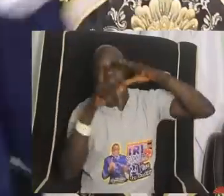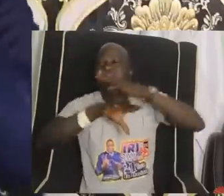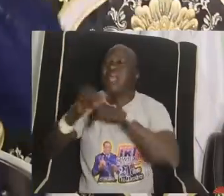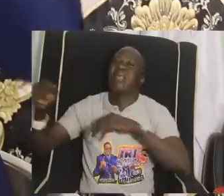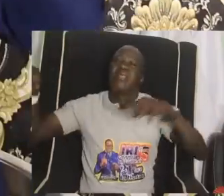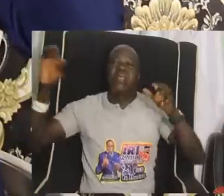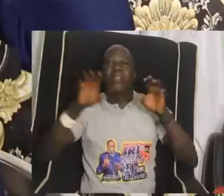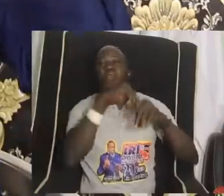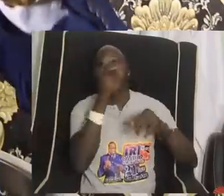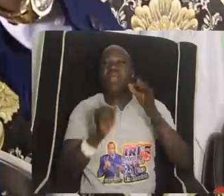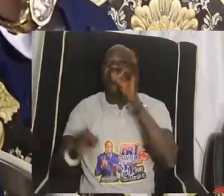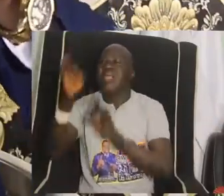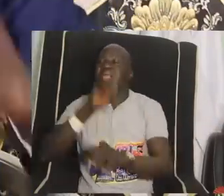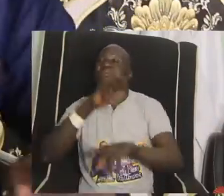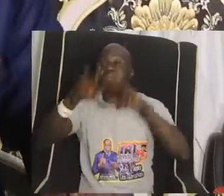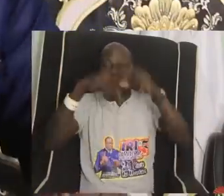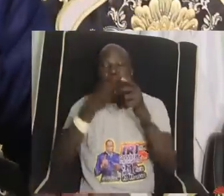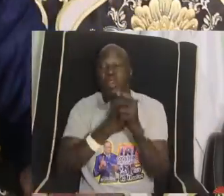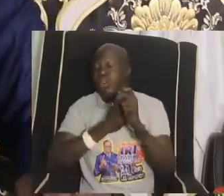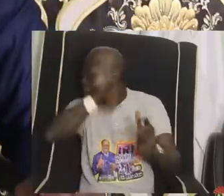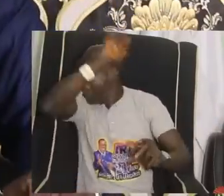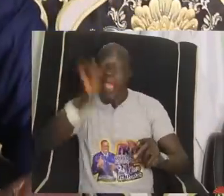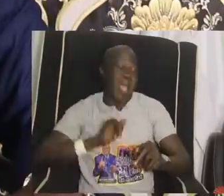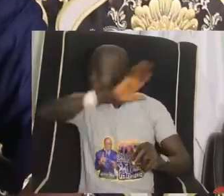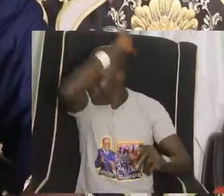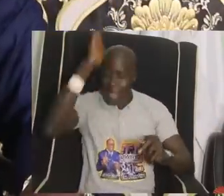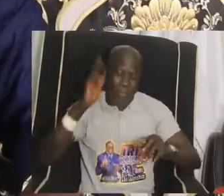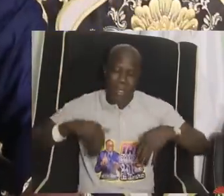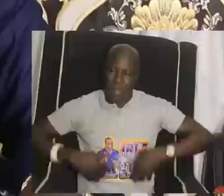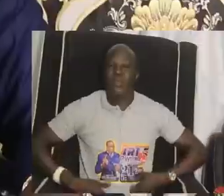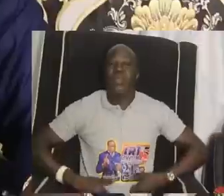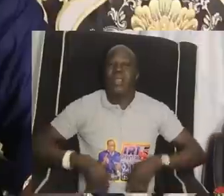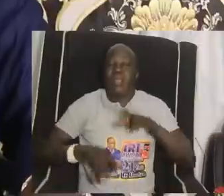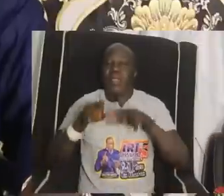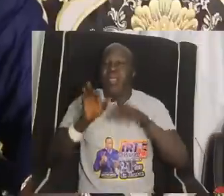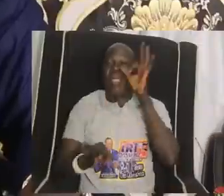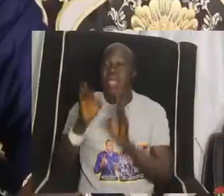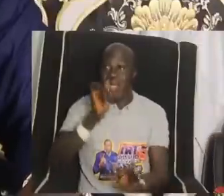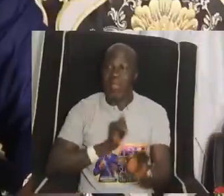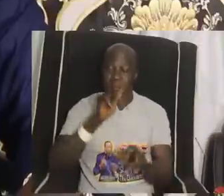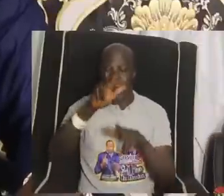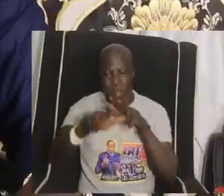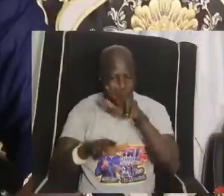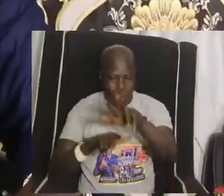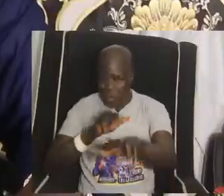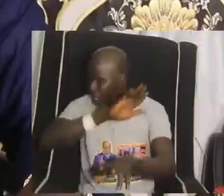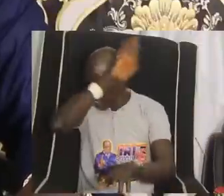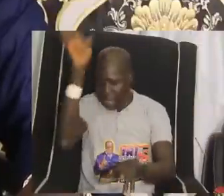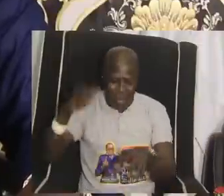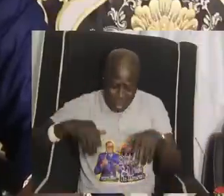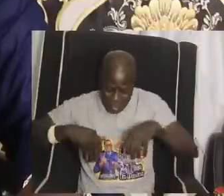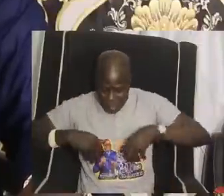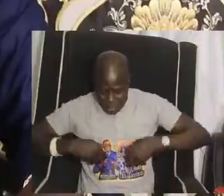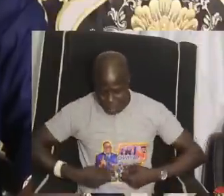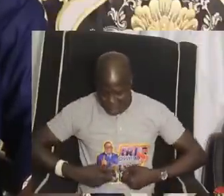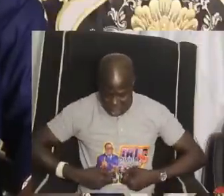ke bidi ju ba sare ko ri re mi ba sare ko ri re mi na wuna bi wi wi are ki yo mu me si ba re are